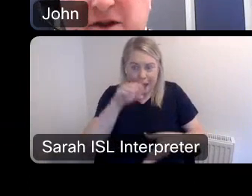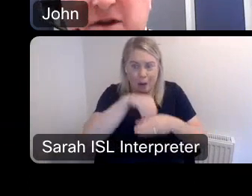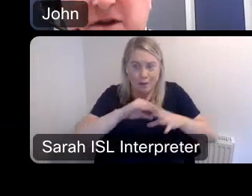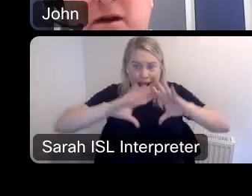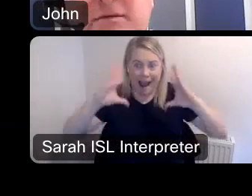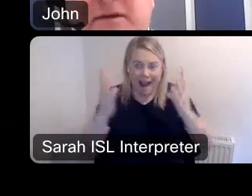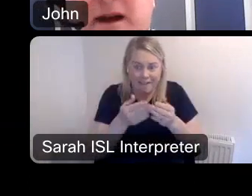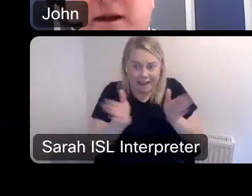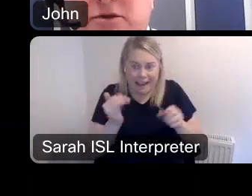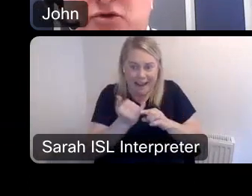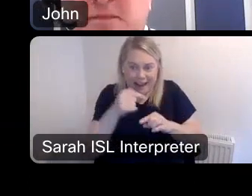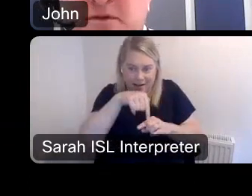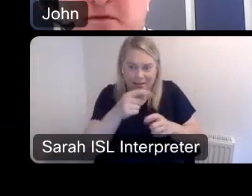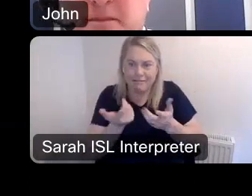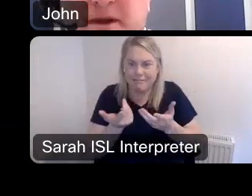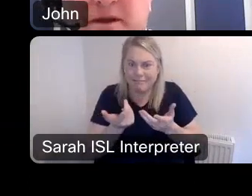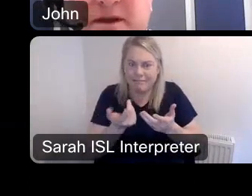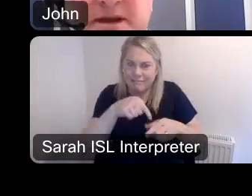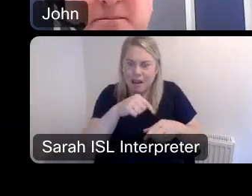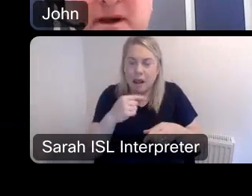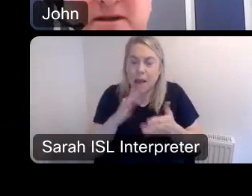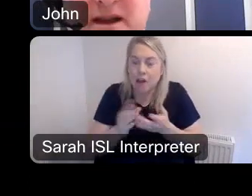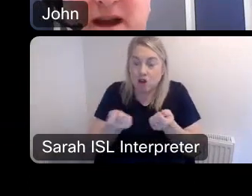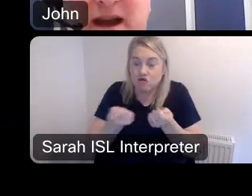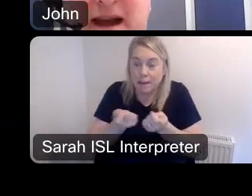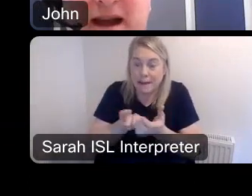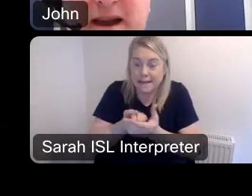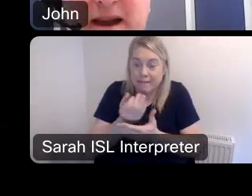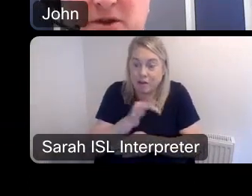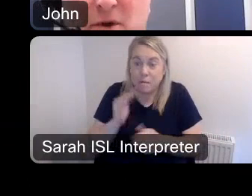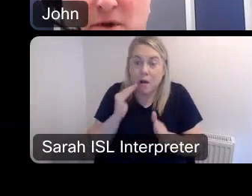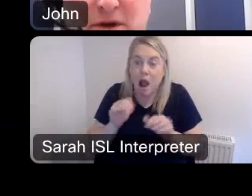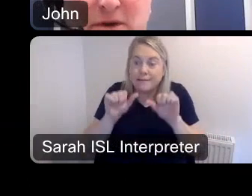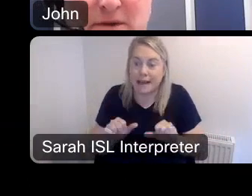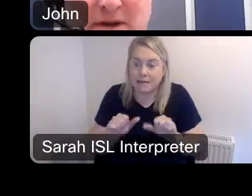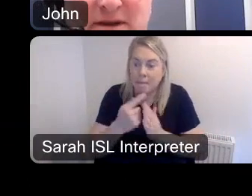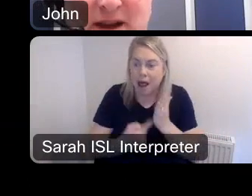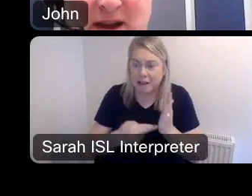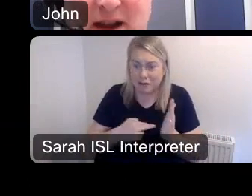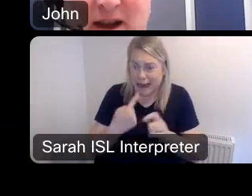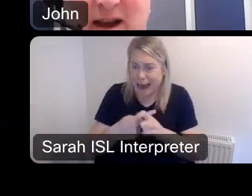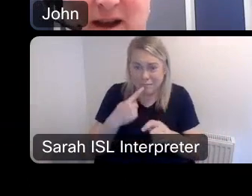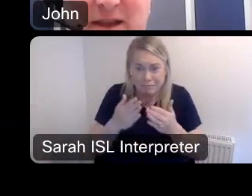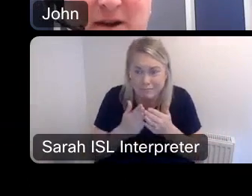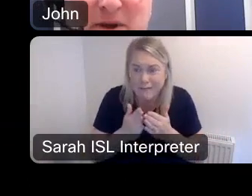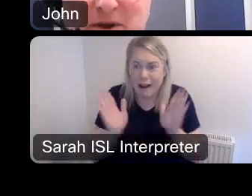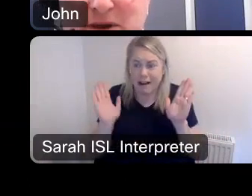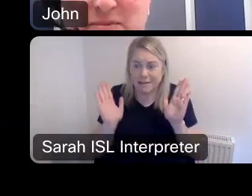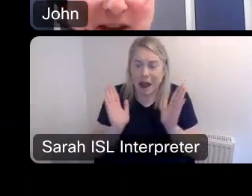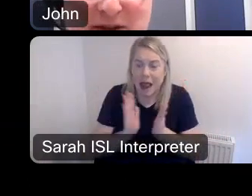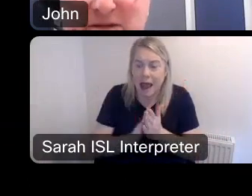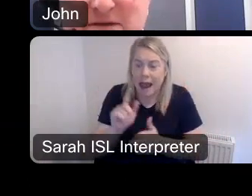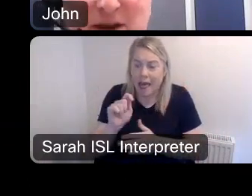definition of treatment from the consent policy again is so broad. You know, that